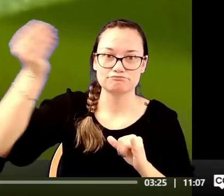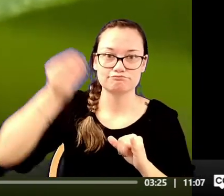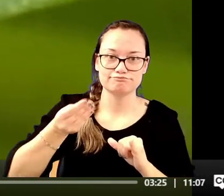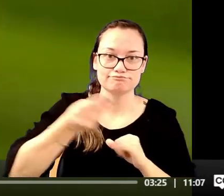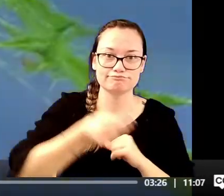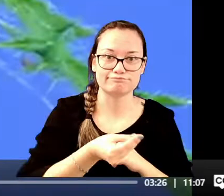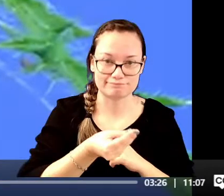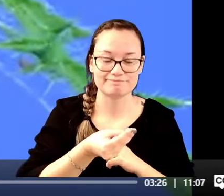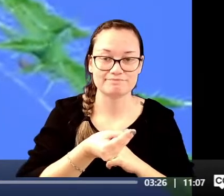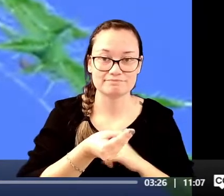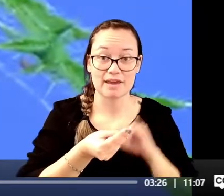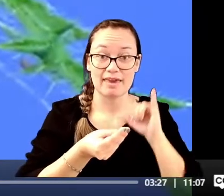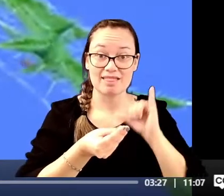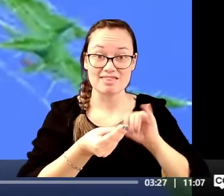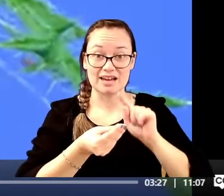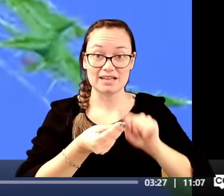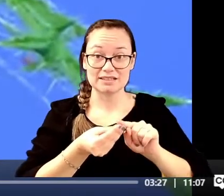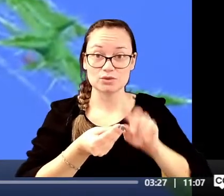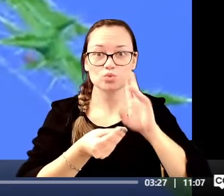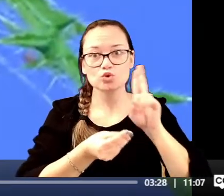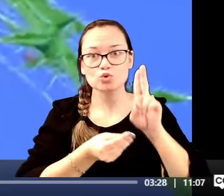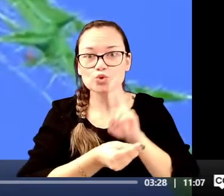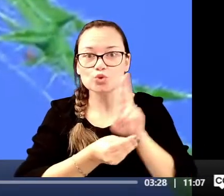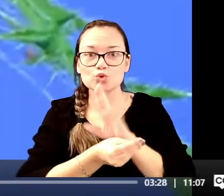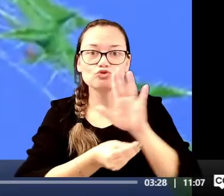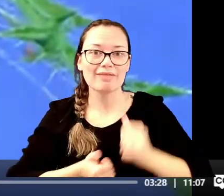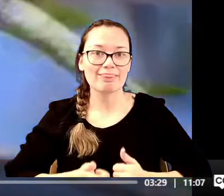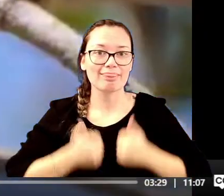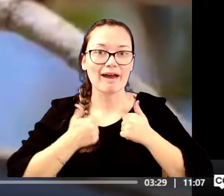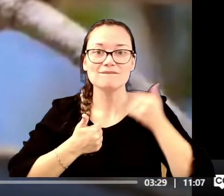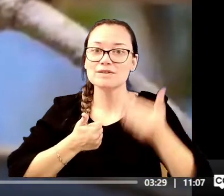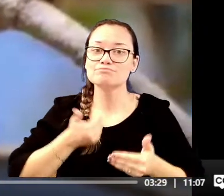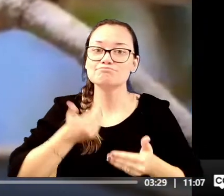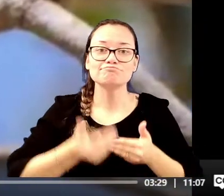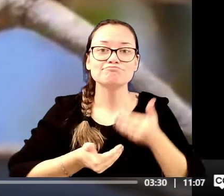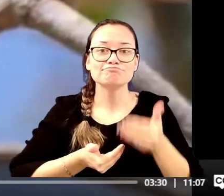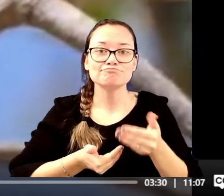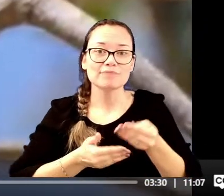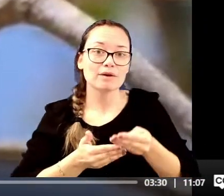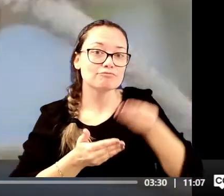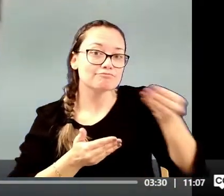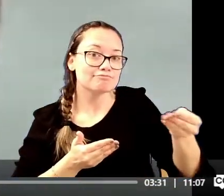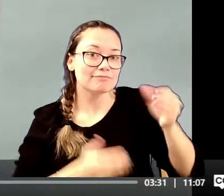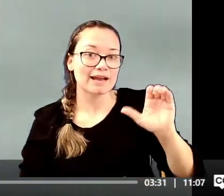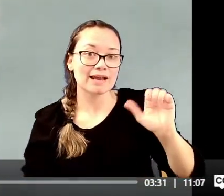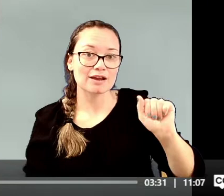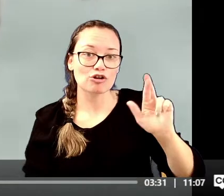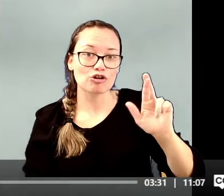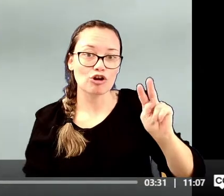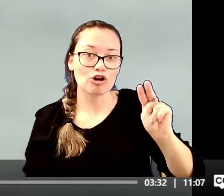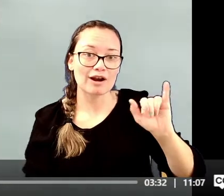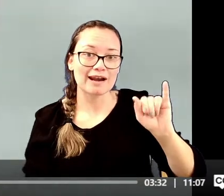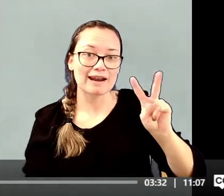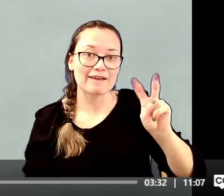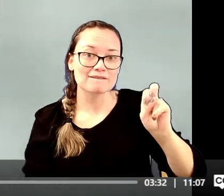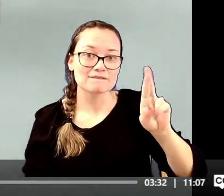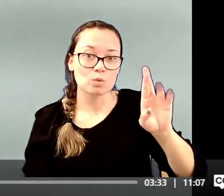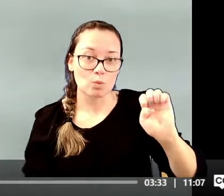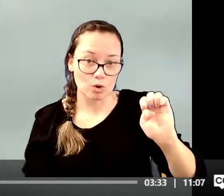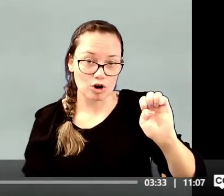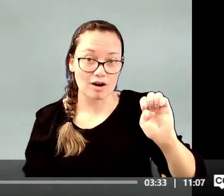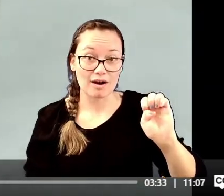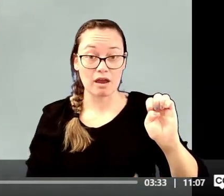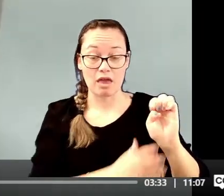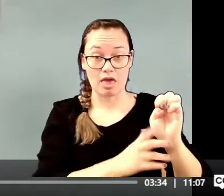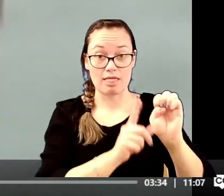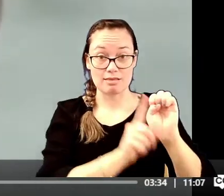then this organism is going to use that energy for all of its life processes and pass a portion on to the carnivores. And then ultimately, when all things die, they will give